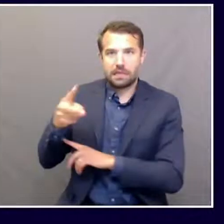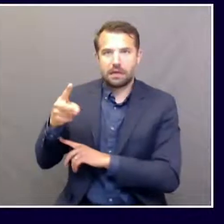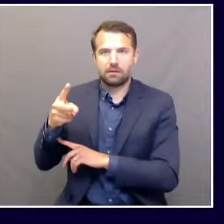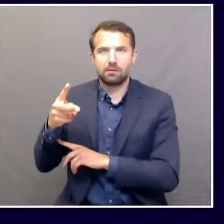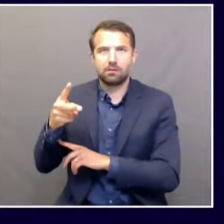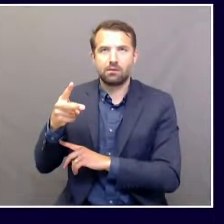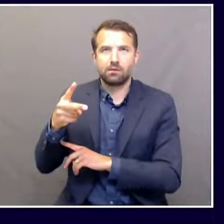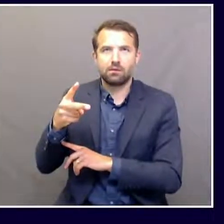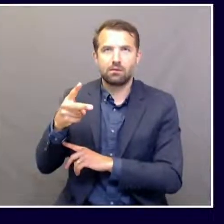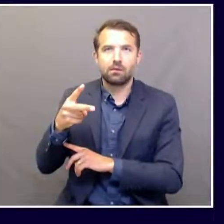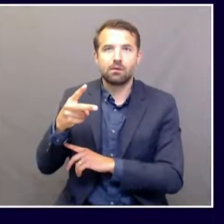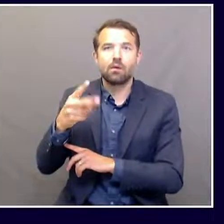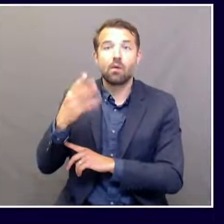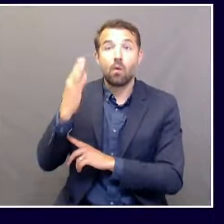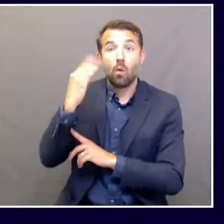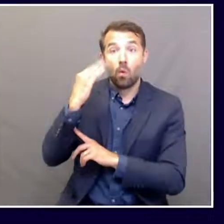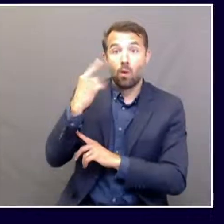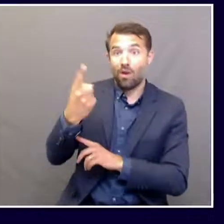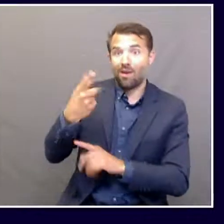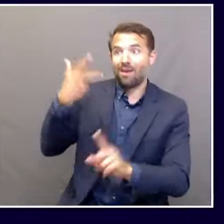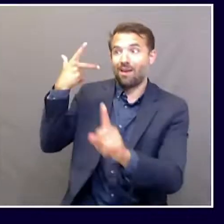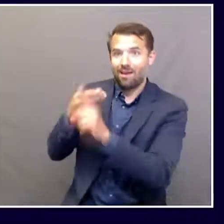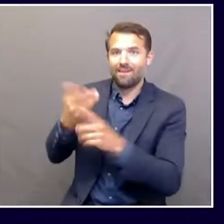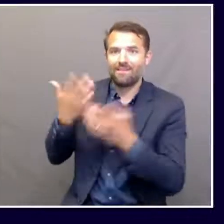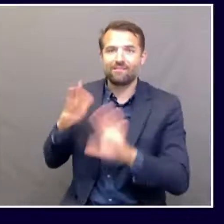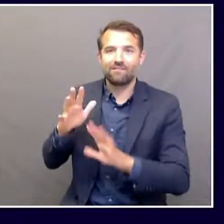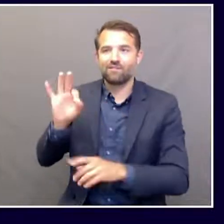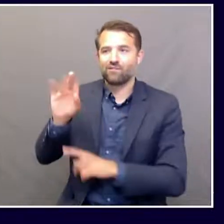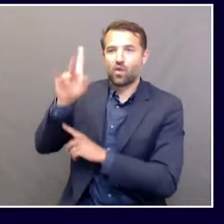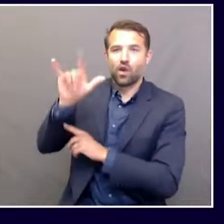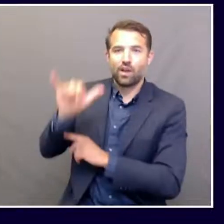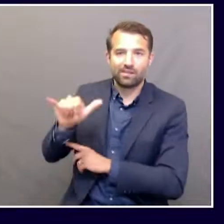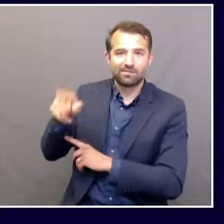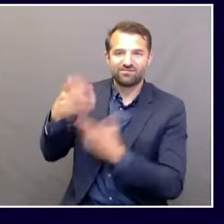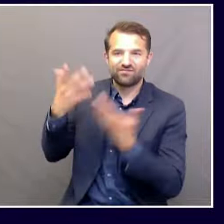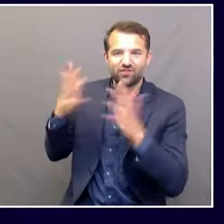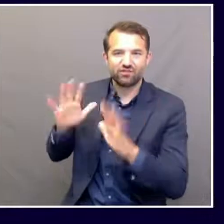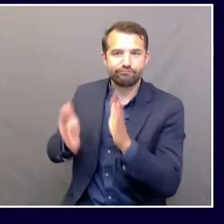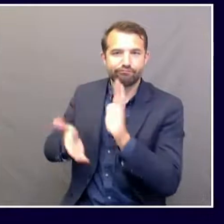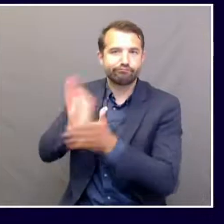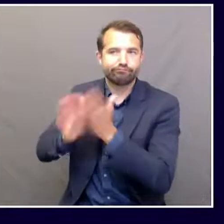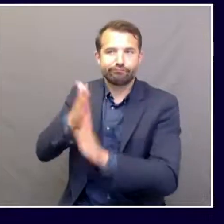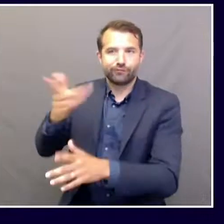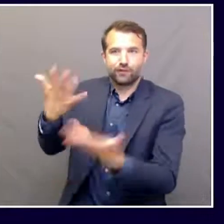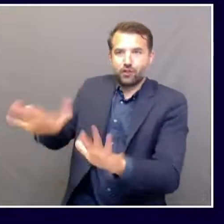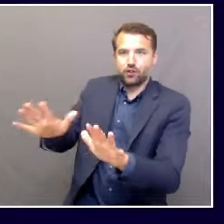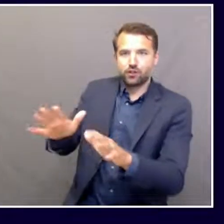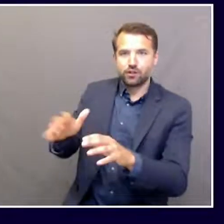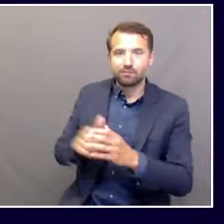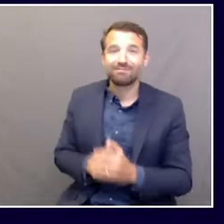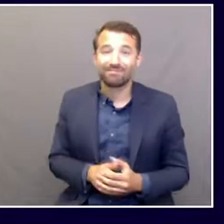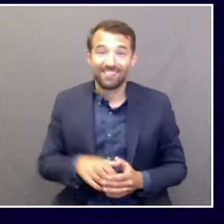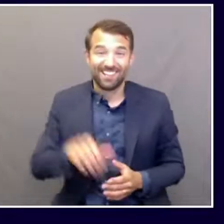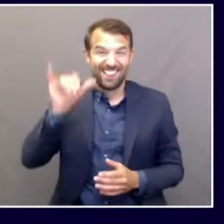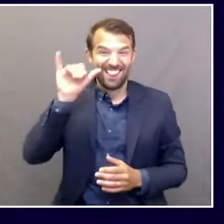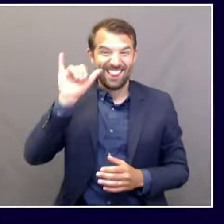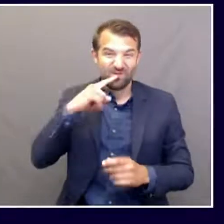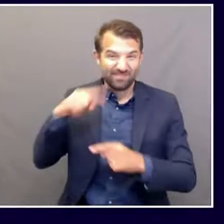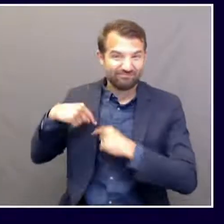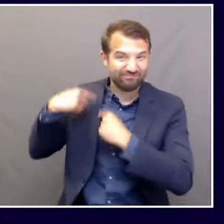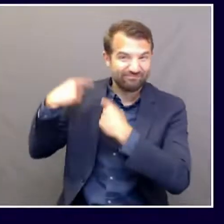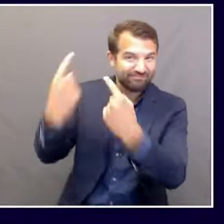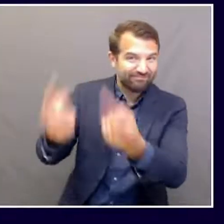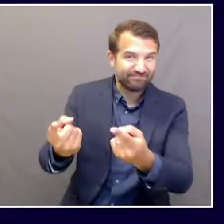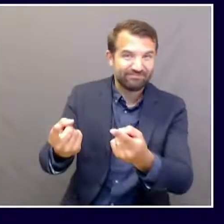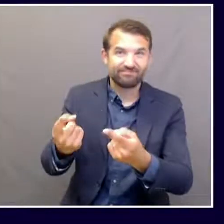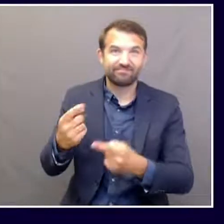mind, especially as our mobile vaccination unit has been down east, up in Madawaska, and then now swinging down to Portland, and